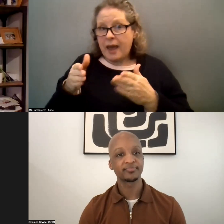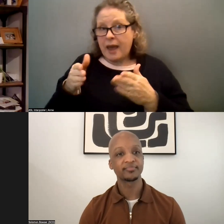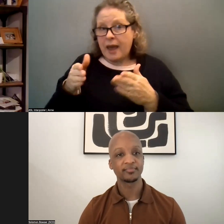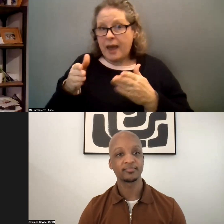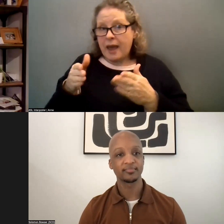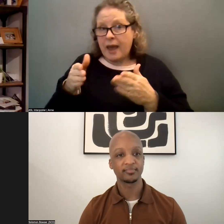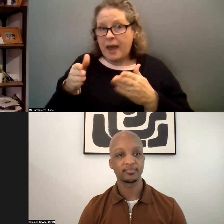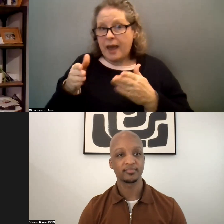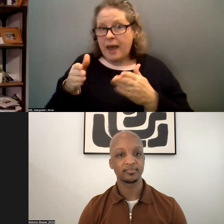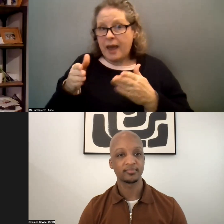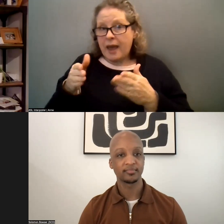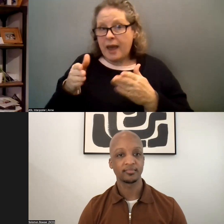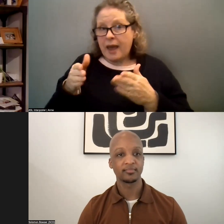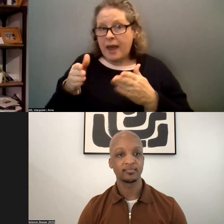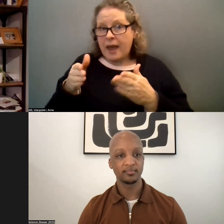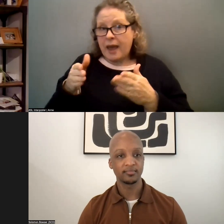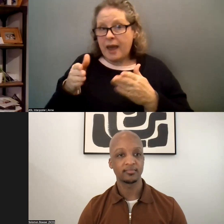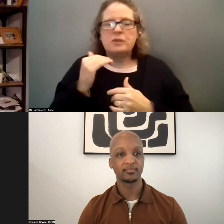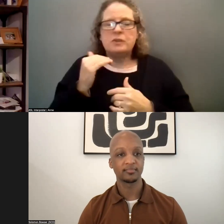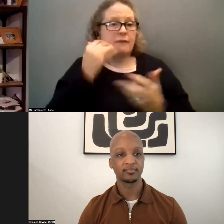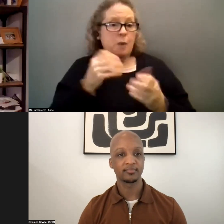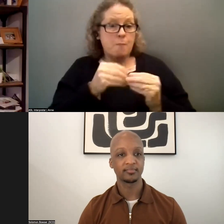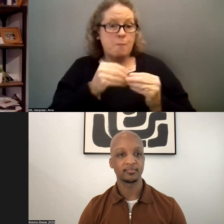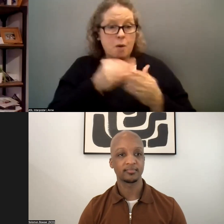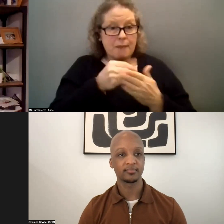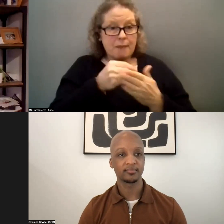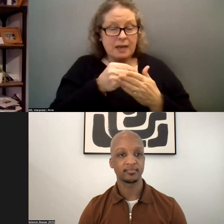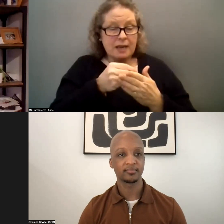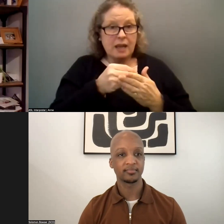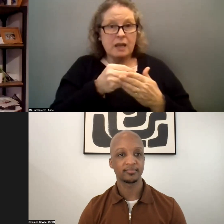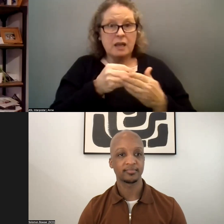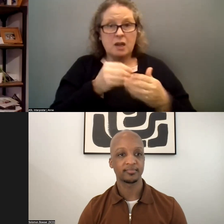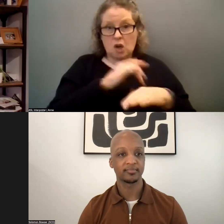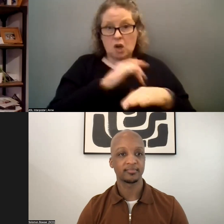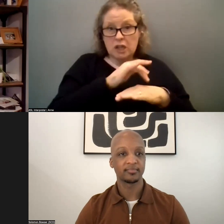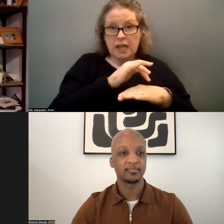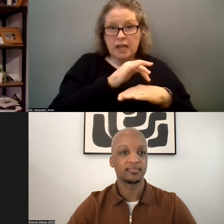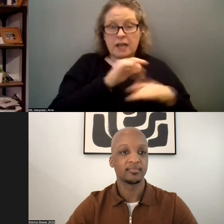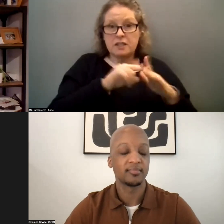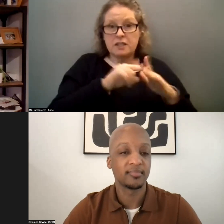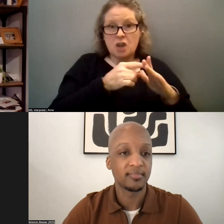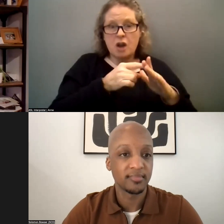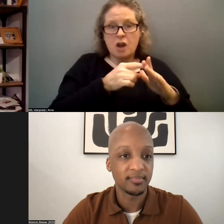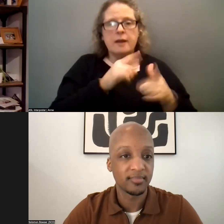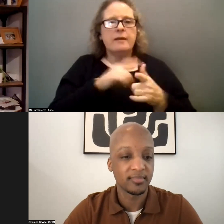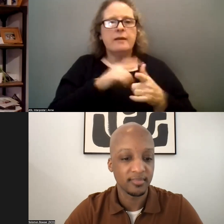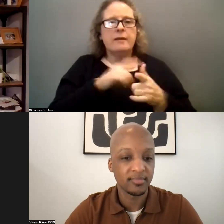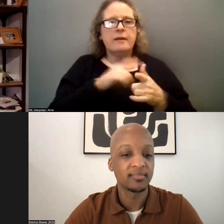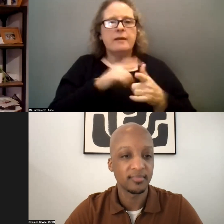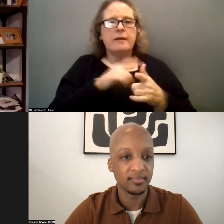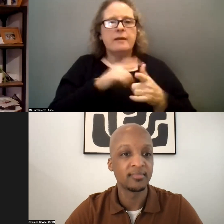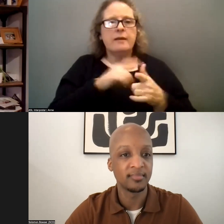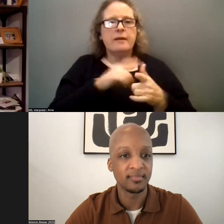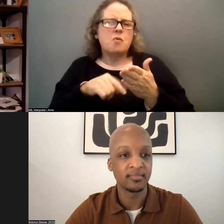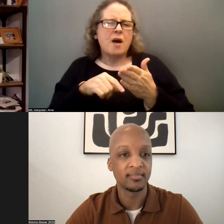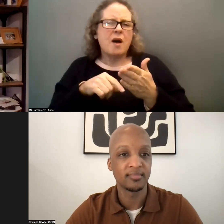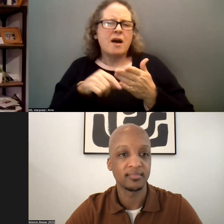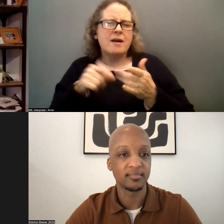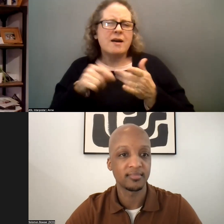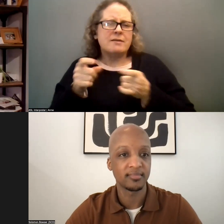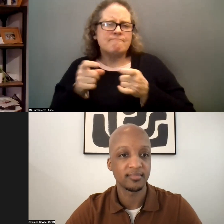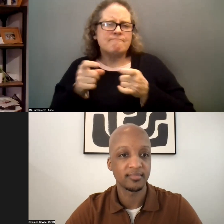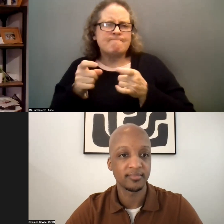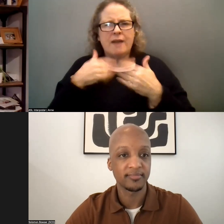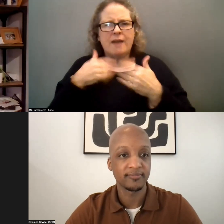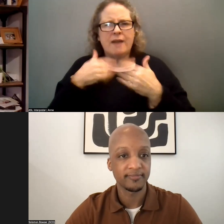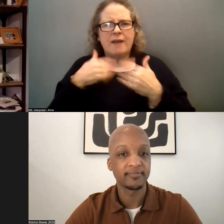more money in the bank up front, how can what leverage do I have to ask audiences to do that? I think it's,